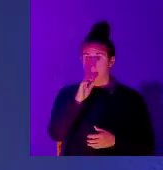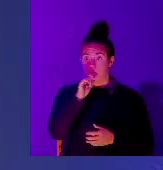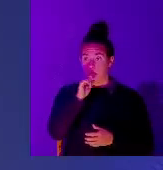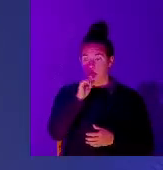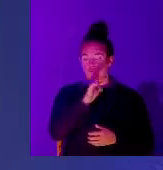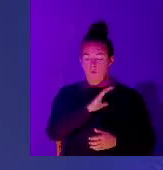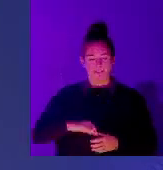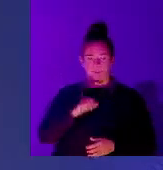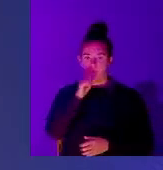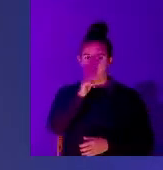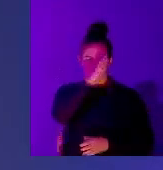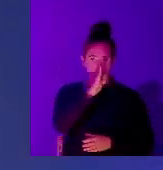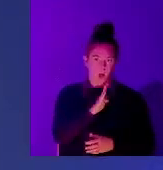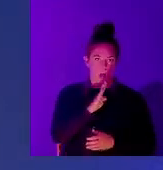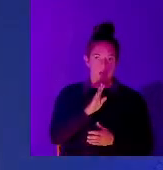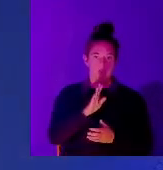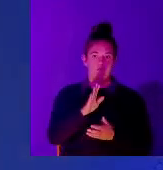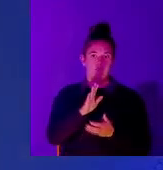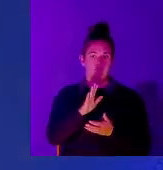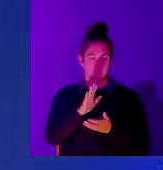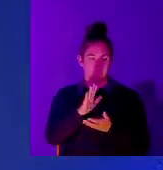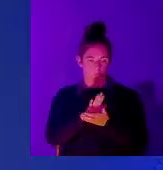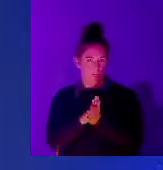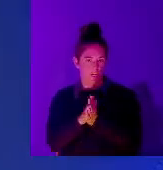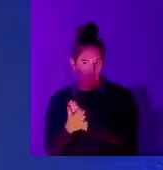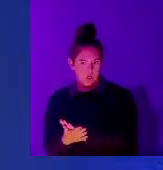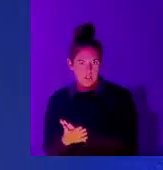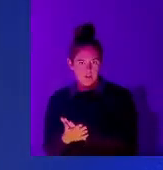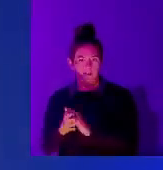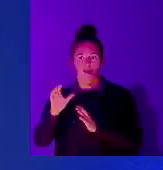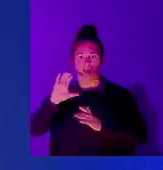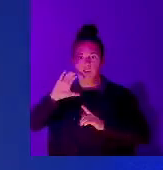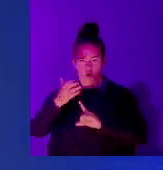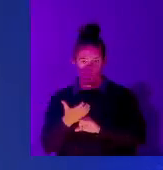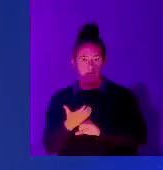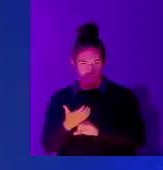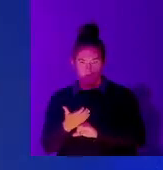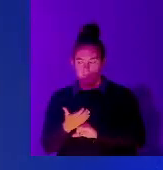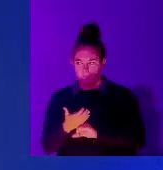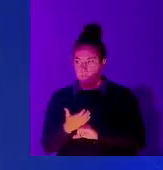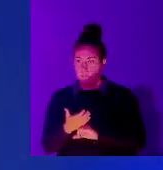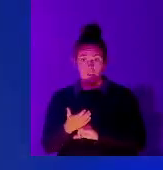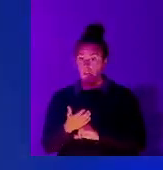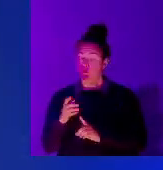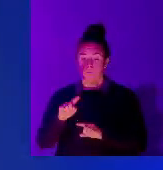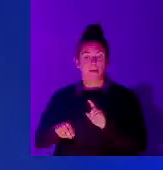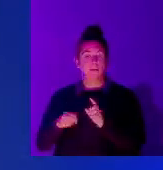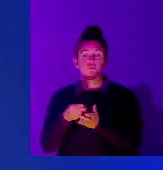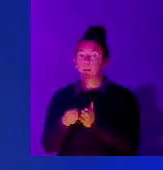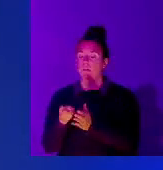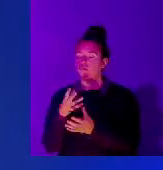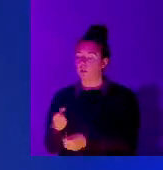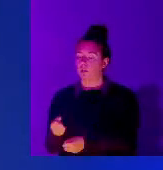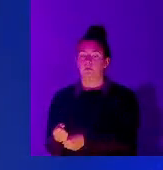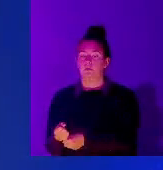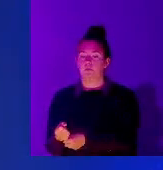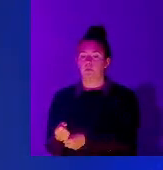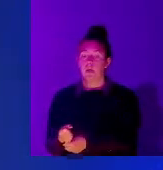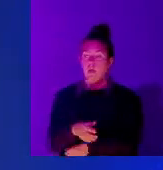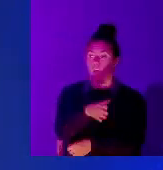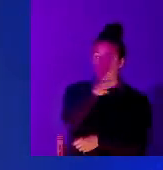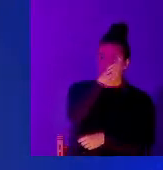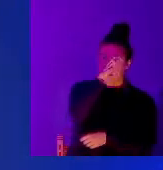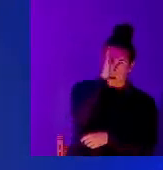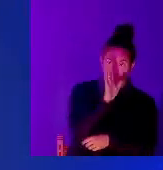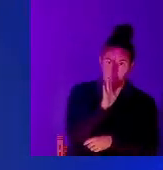Emmanuel, God with us, it's not to be trusted. God's enemy is Christ's enemy and your